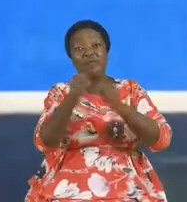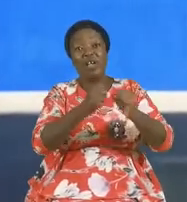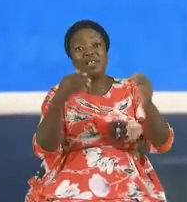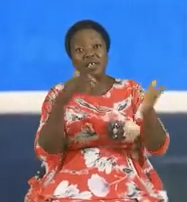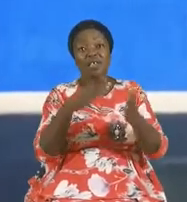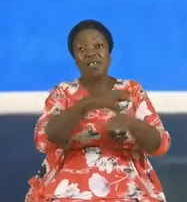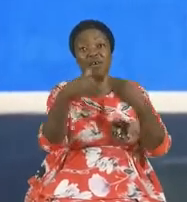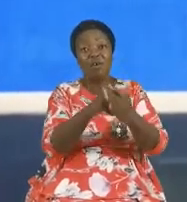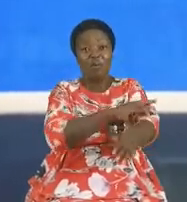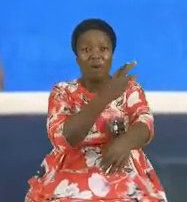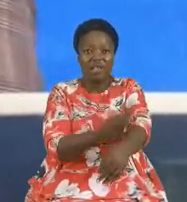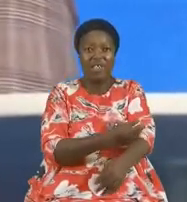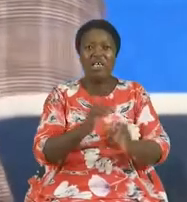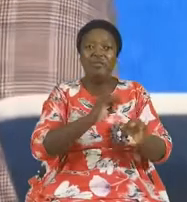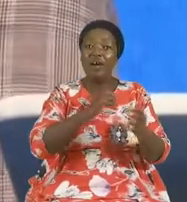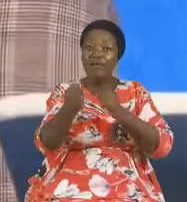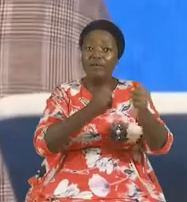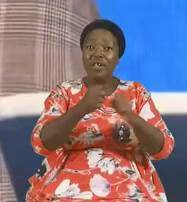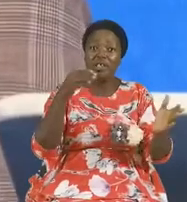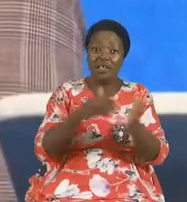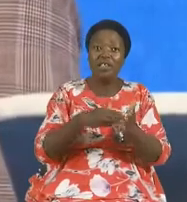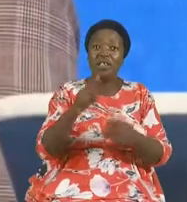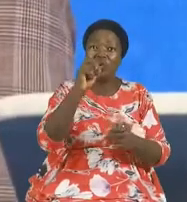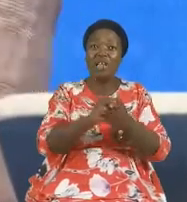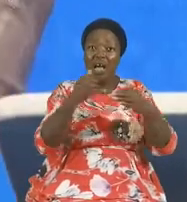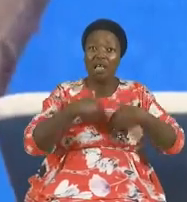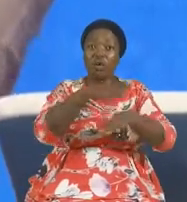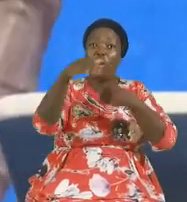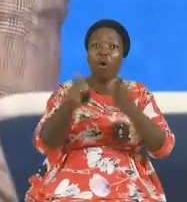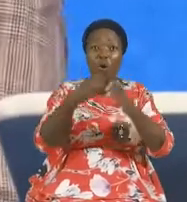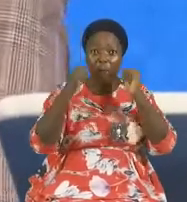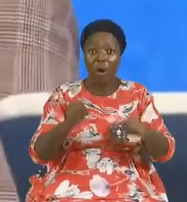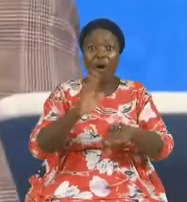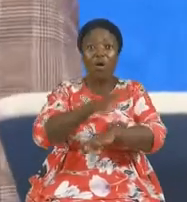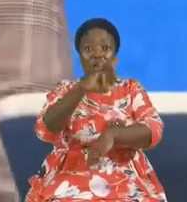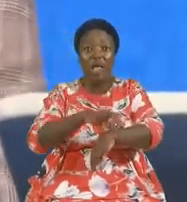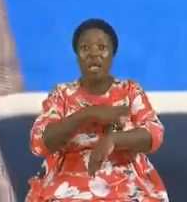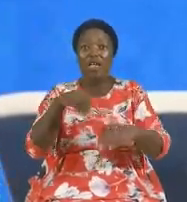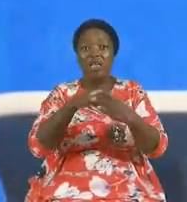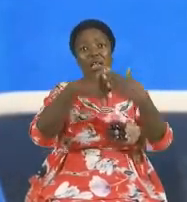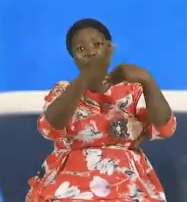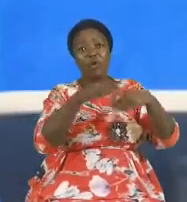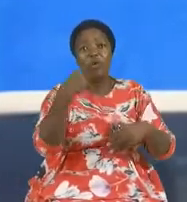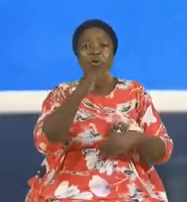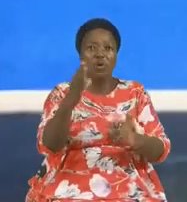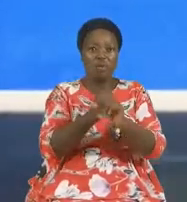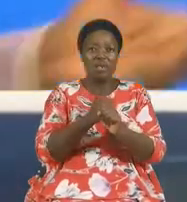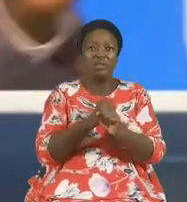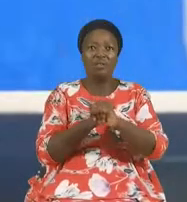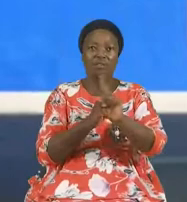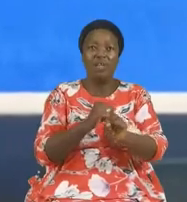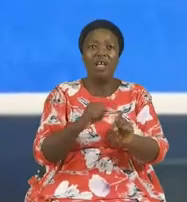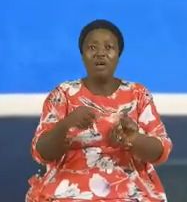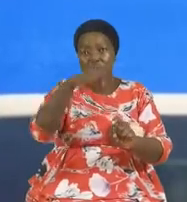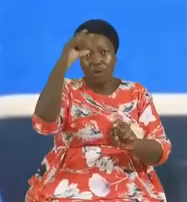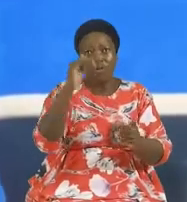impoverished man, if I fight with the Almighty, if I fight with the one that has all power on